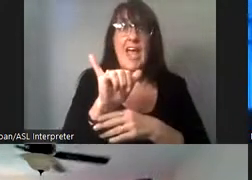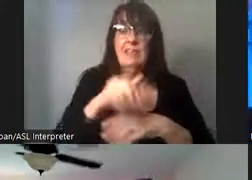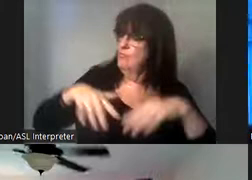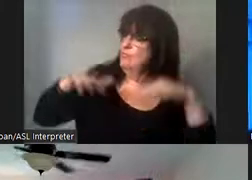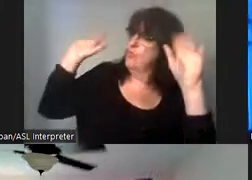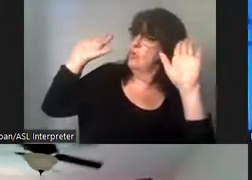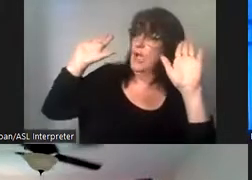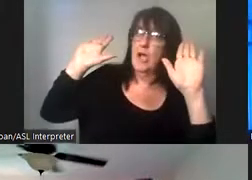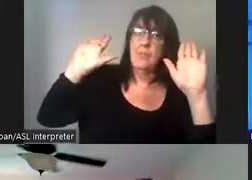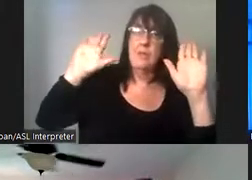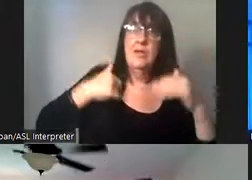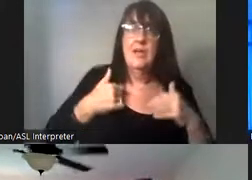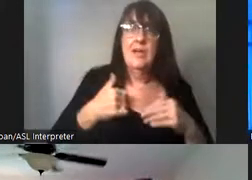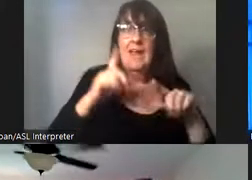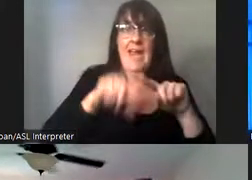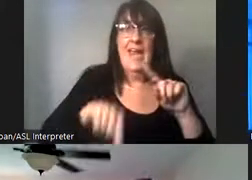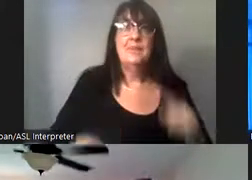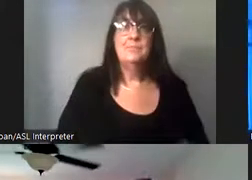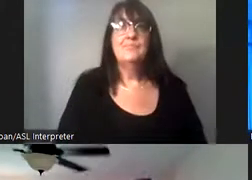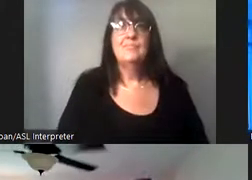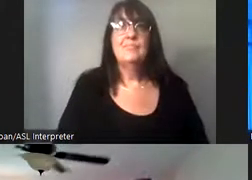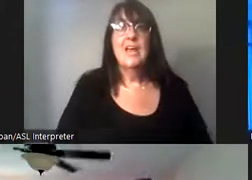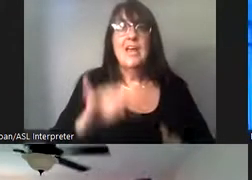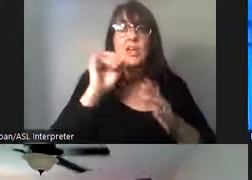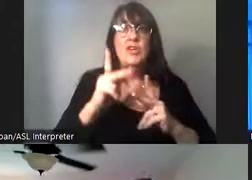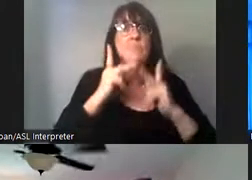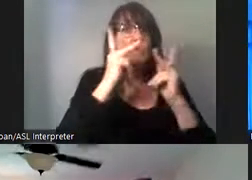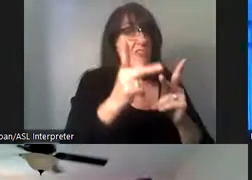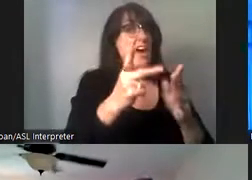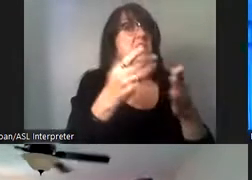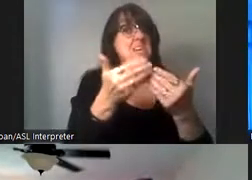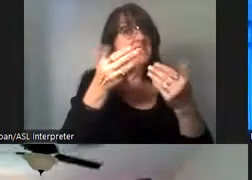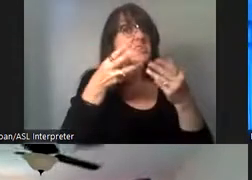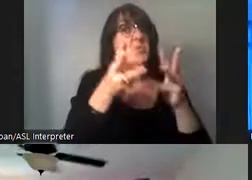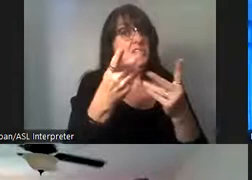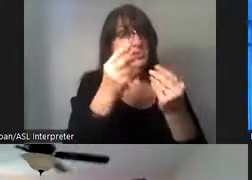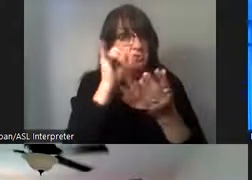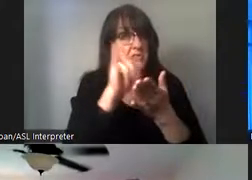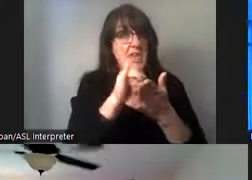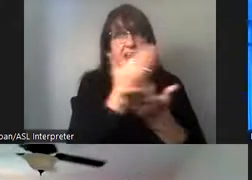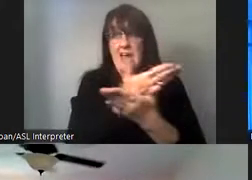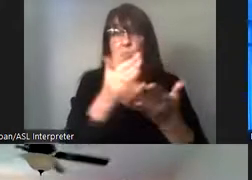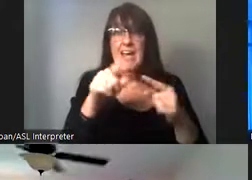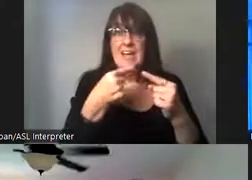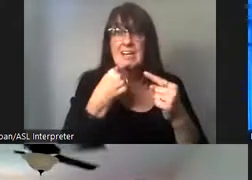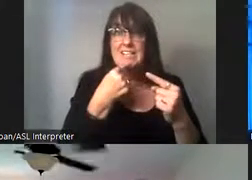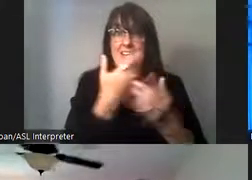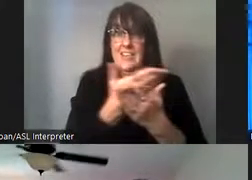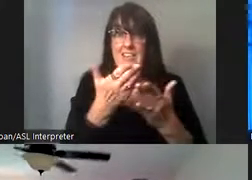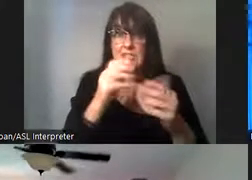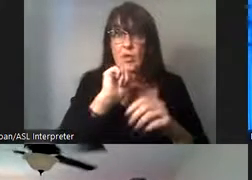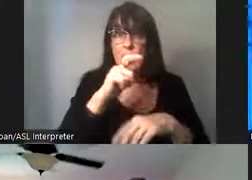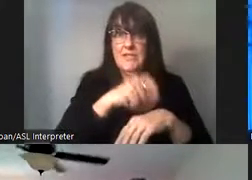I'm not even going to bother sometimes, unless you provide them easy ways to do that. So when I'm saying everything all the time, I'm not just talking